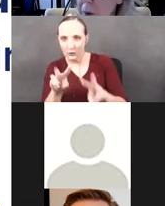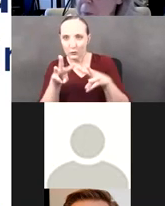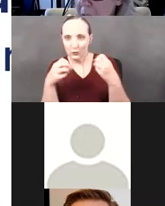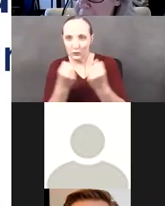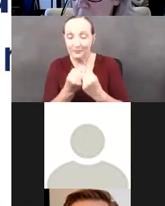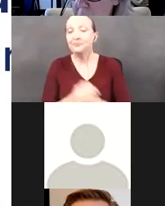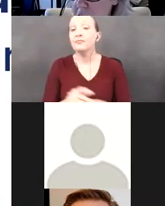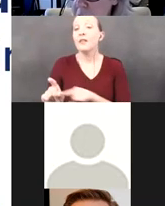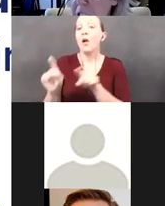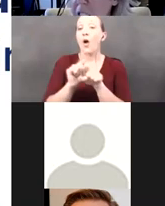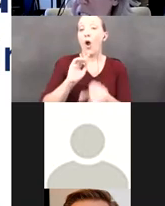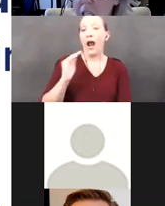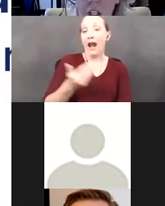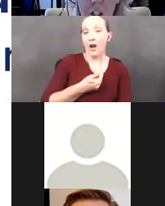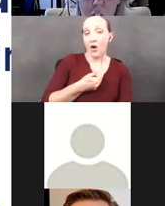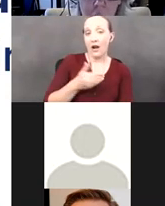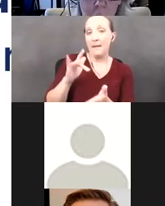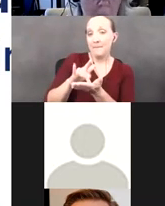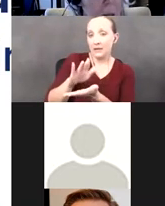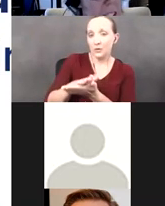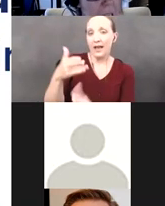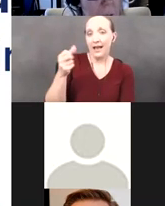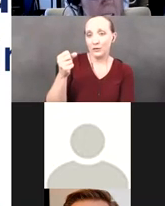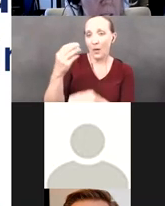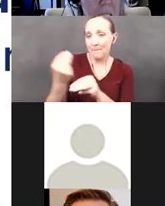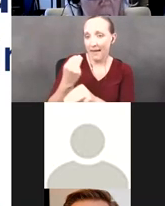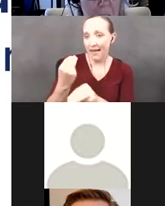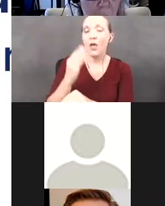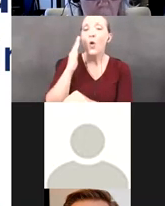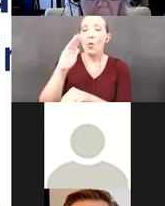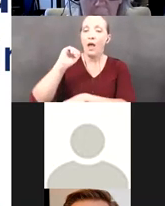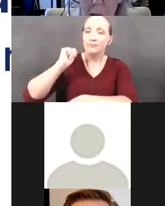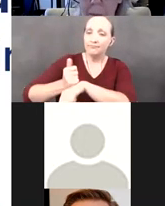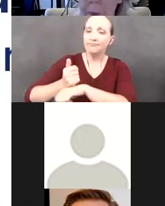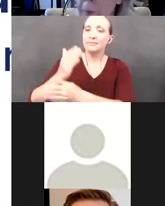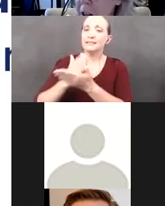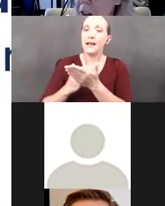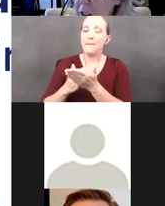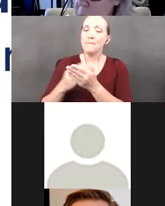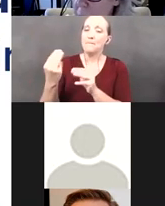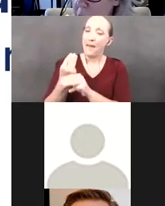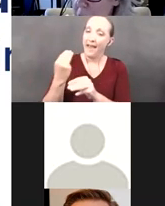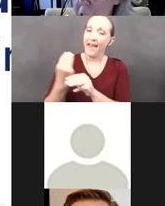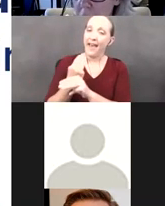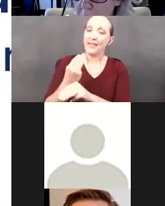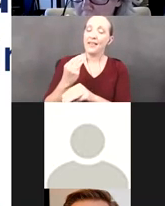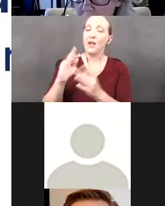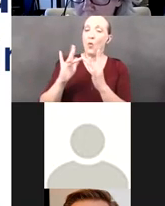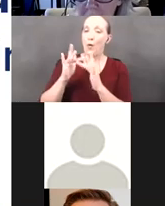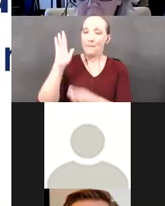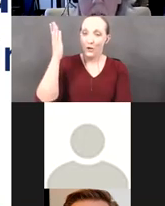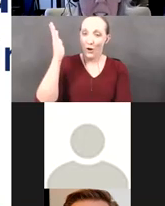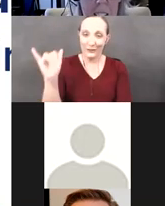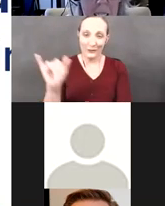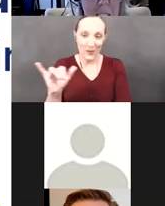Y vamos secondary a math trabajar con specialists nuestros to especialistas set de up some matemáticas de secondary secundaria y math así pueden webinars as well. ellos